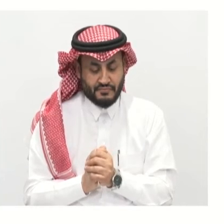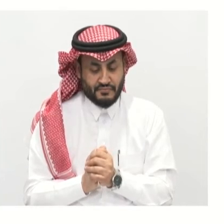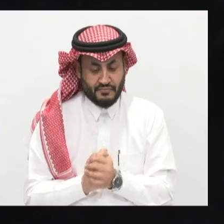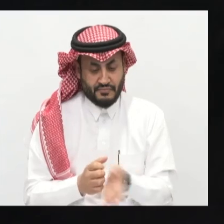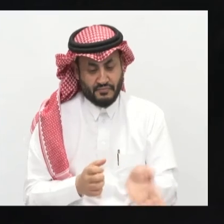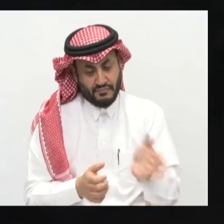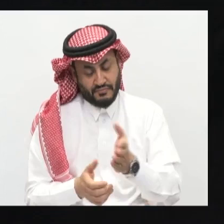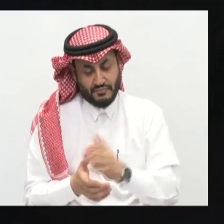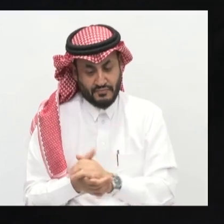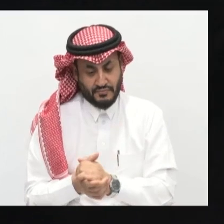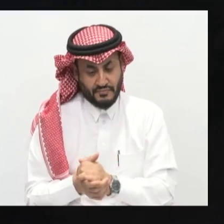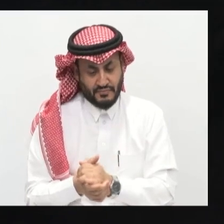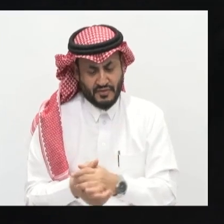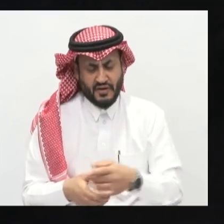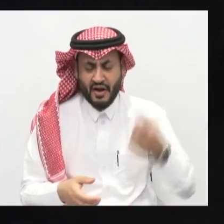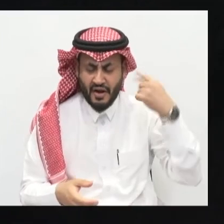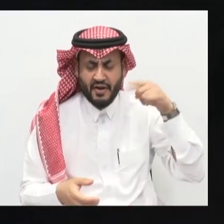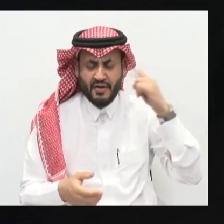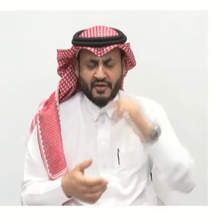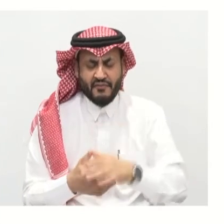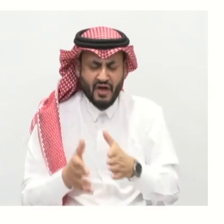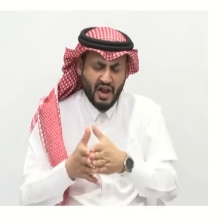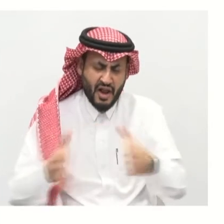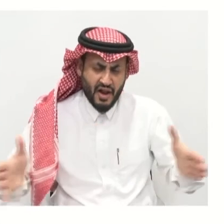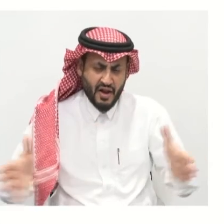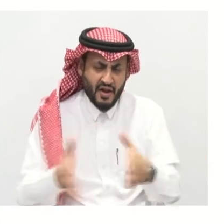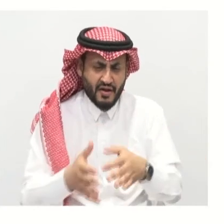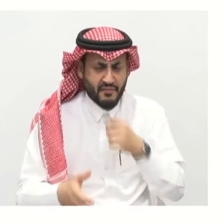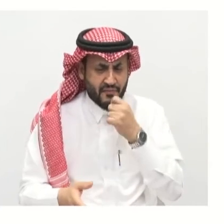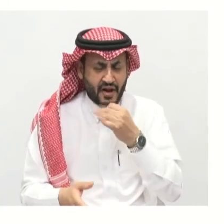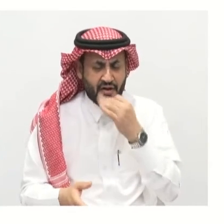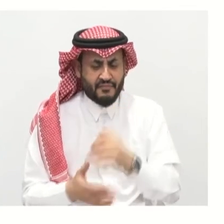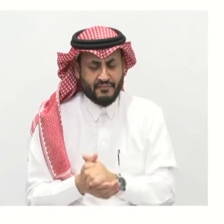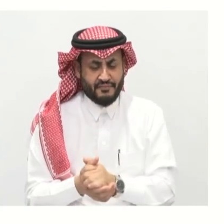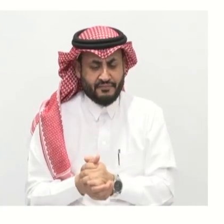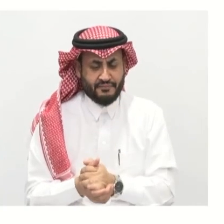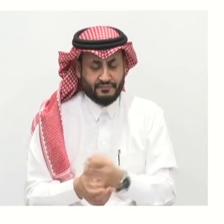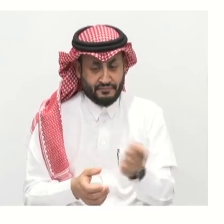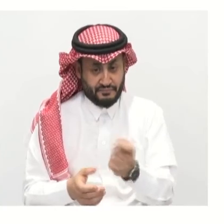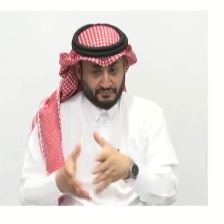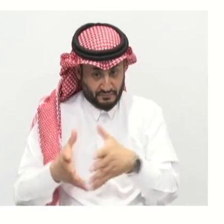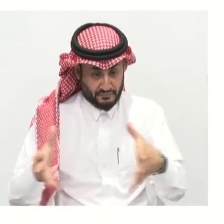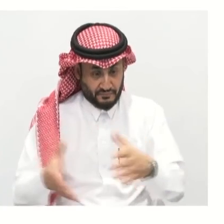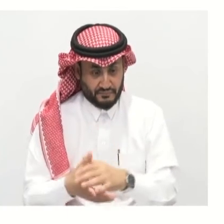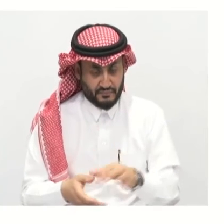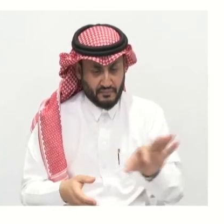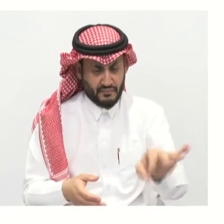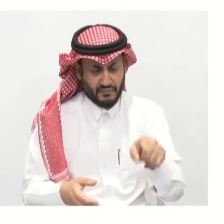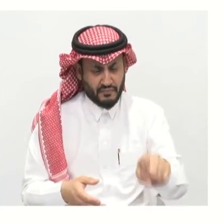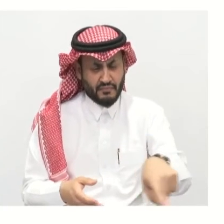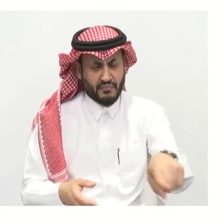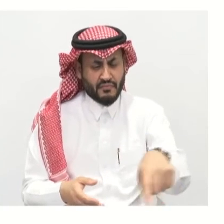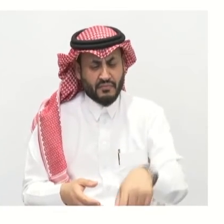Now we're going to remember the long and short vowels. We're going to write sentences. You can choose one.